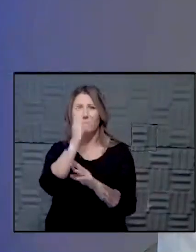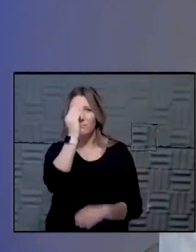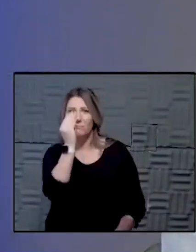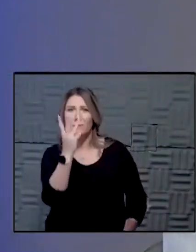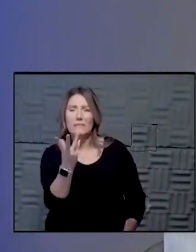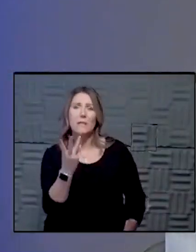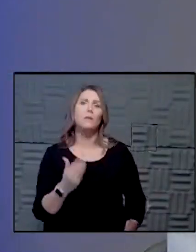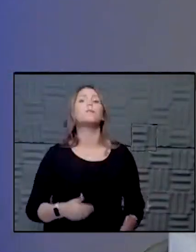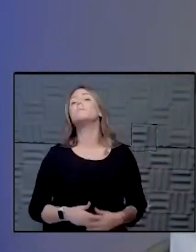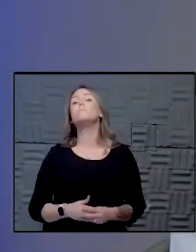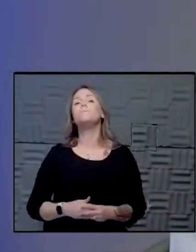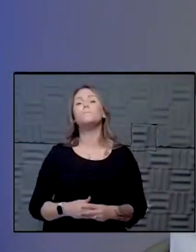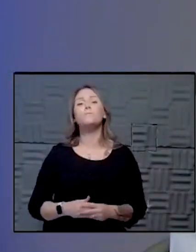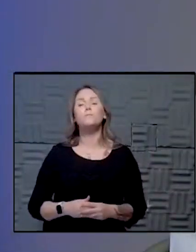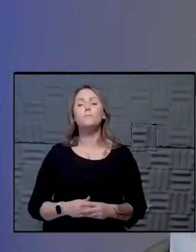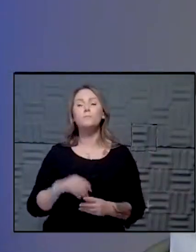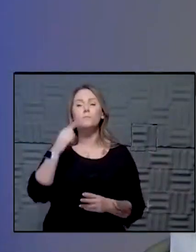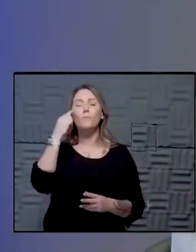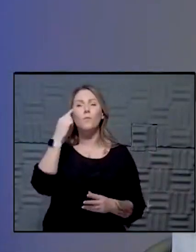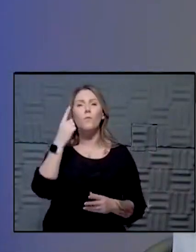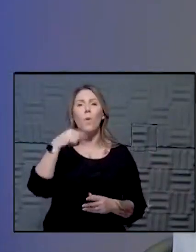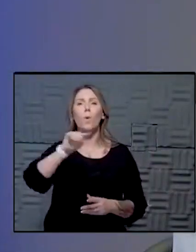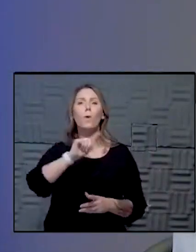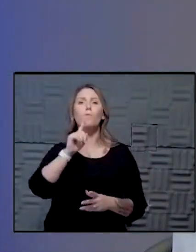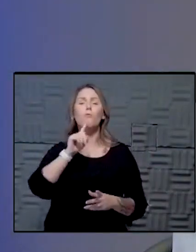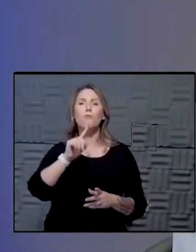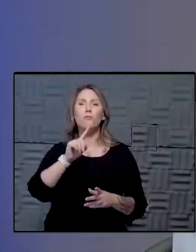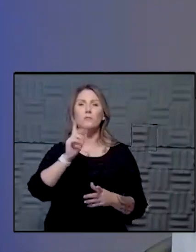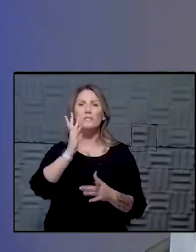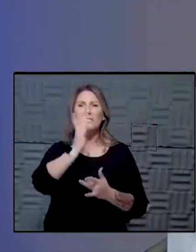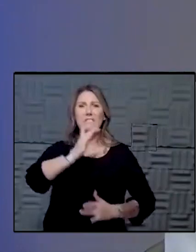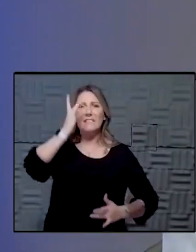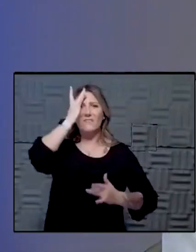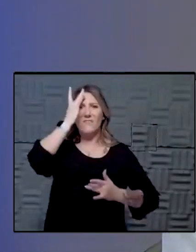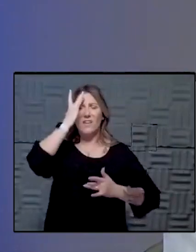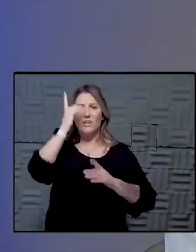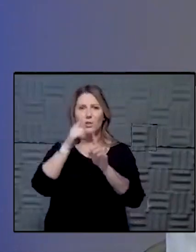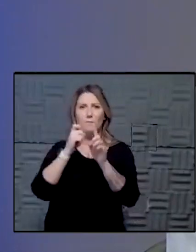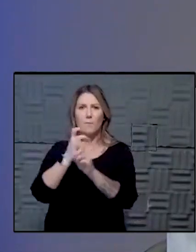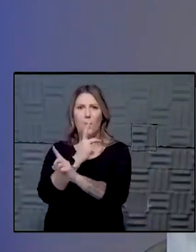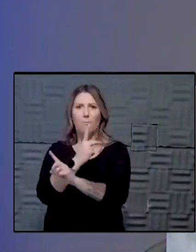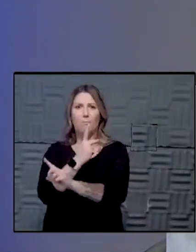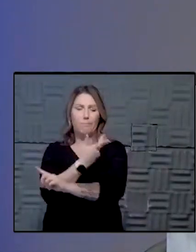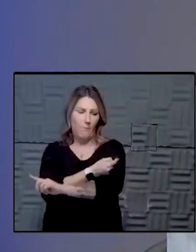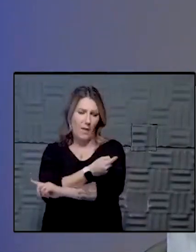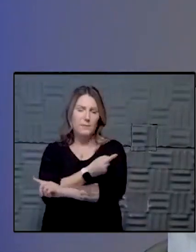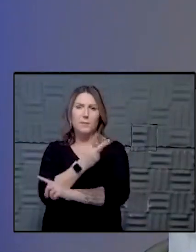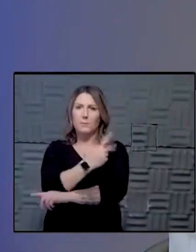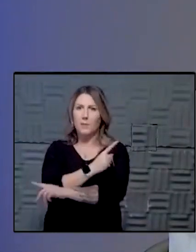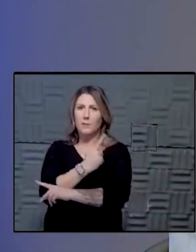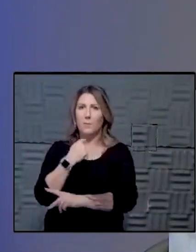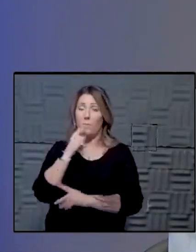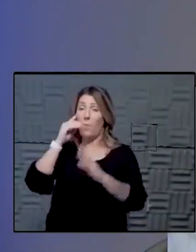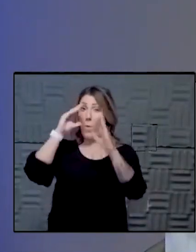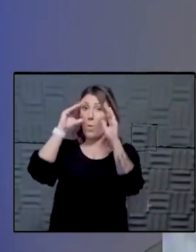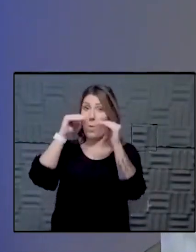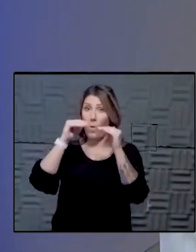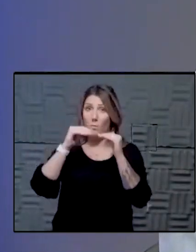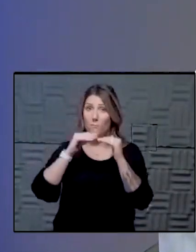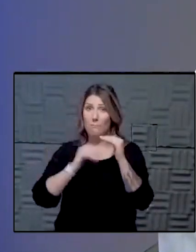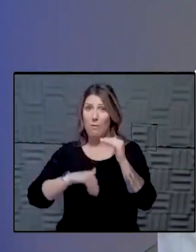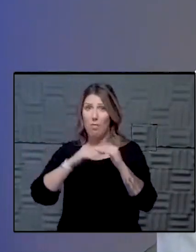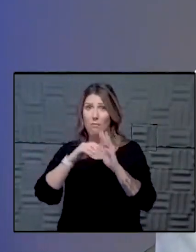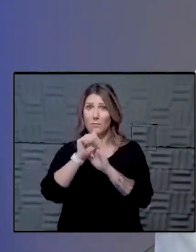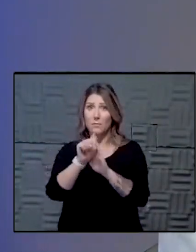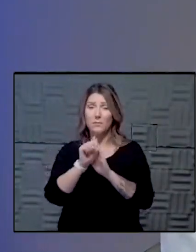data in those breakthrough infections to really understand that. We hope that you would have less symptoms,